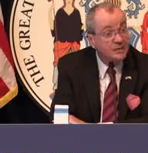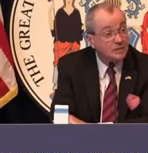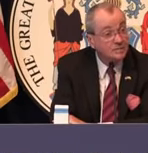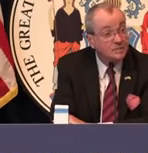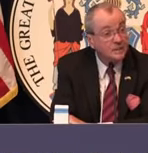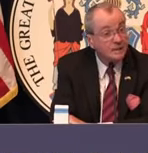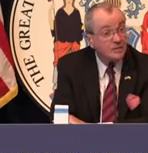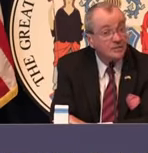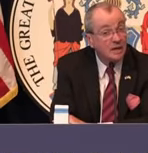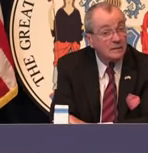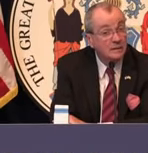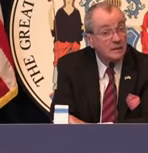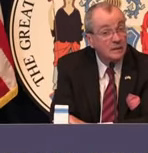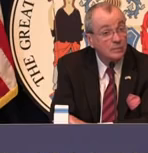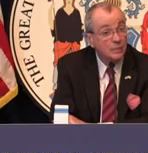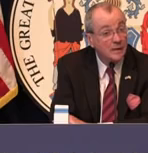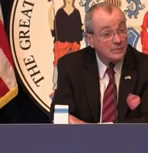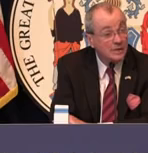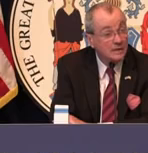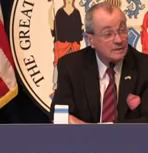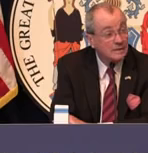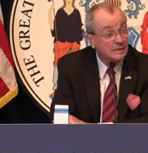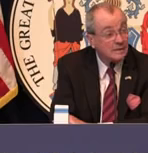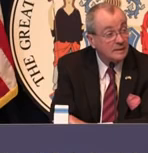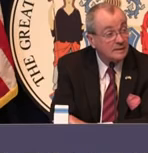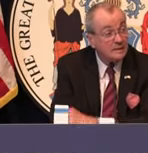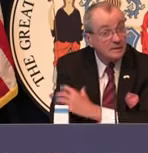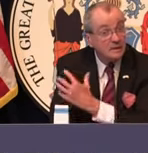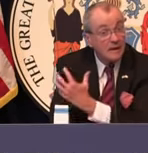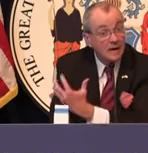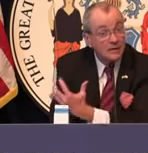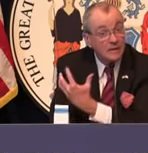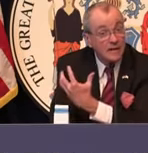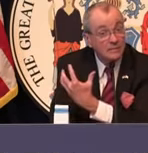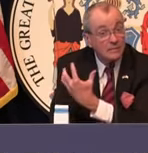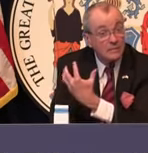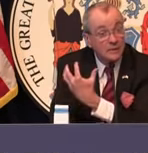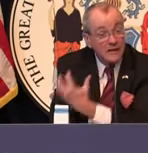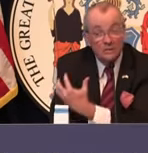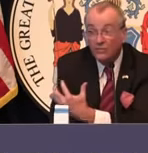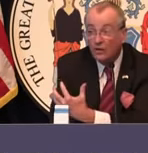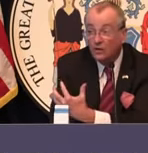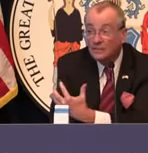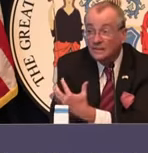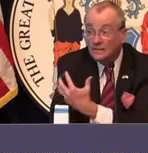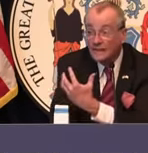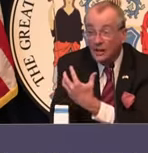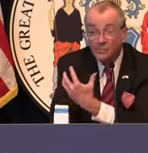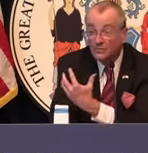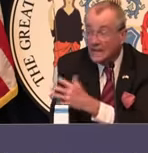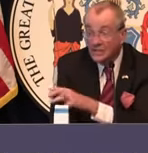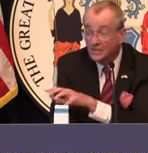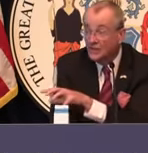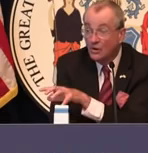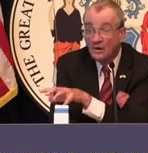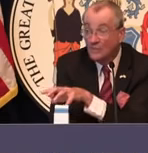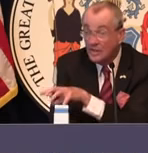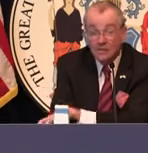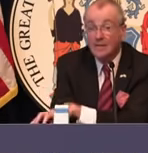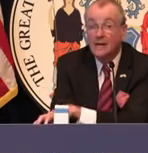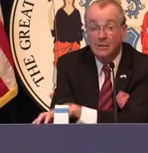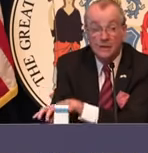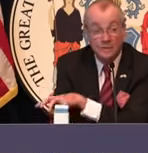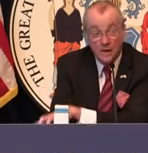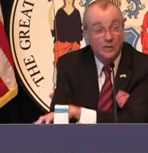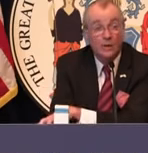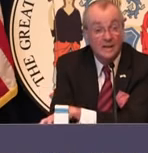the nation has done what we have done and hired a renowned firm to help us not just figure out the